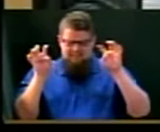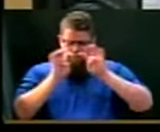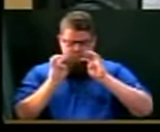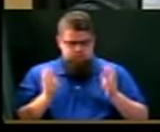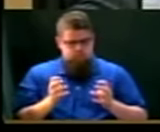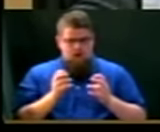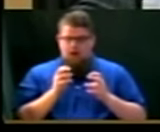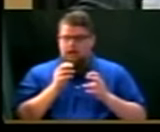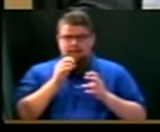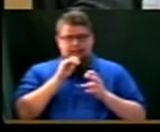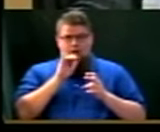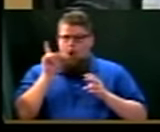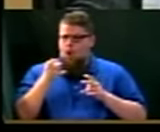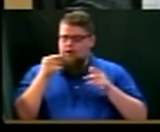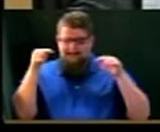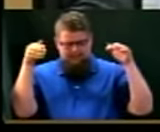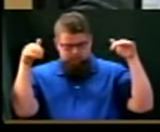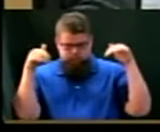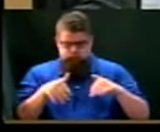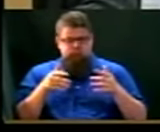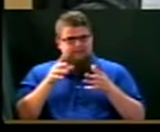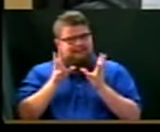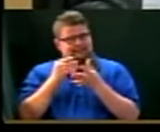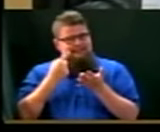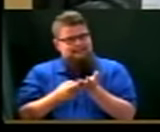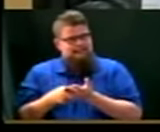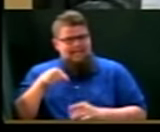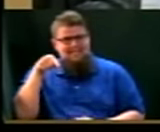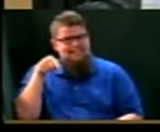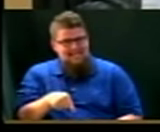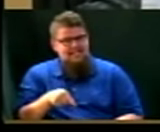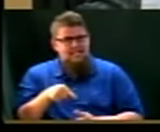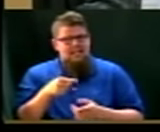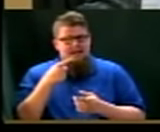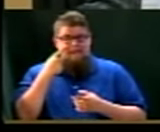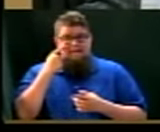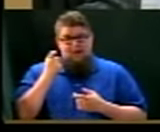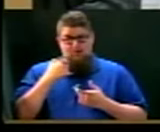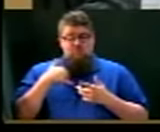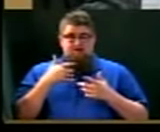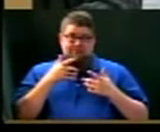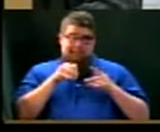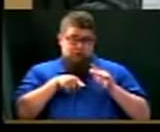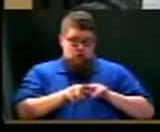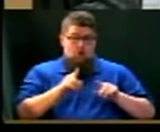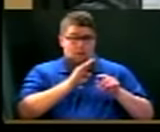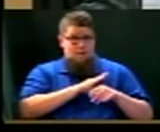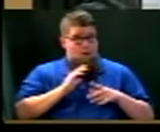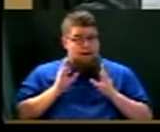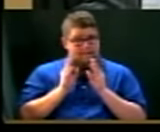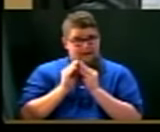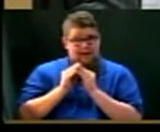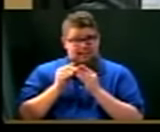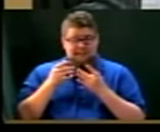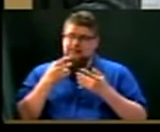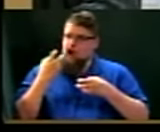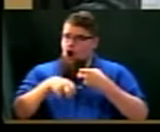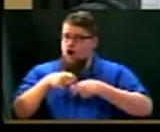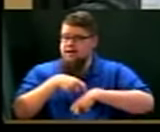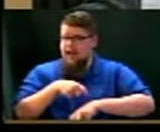but discuss this, because we seem to have a difficult time during board meetings wanting